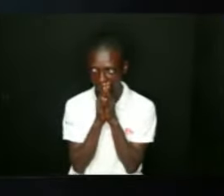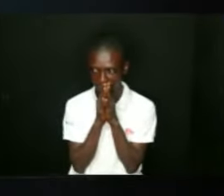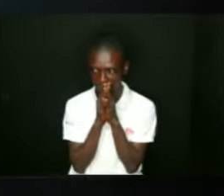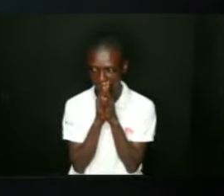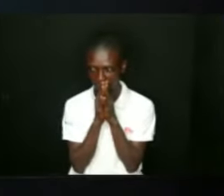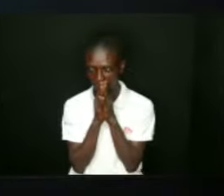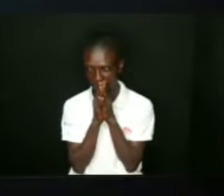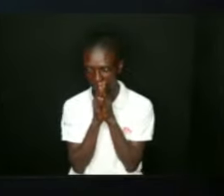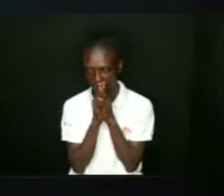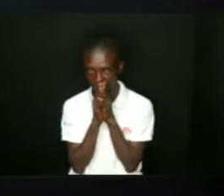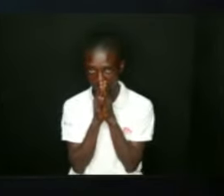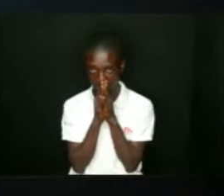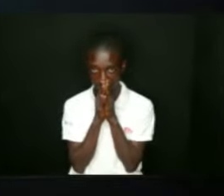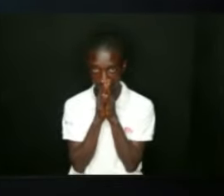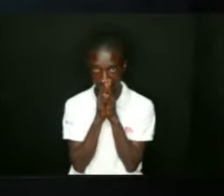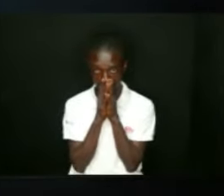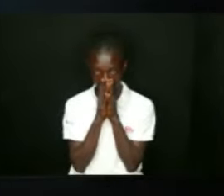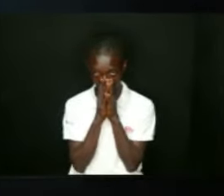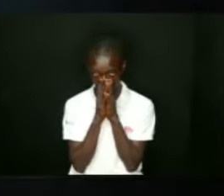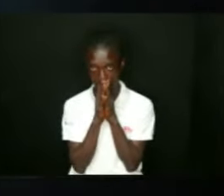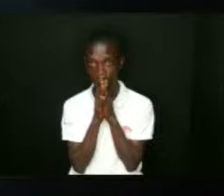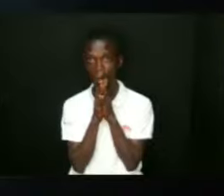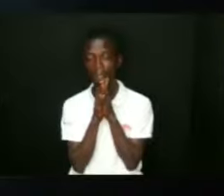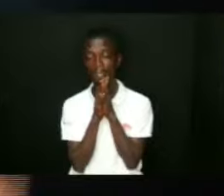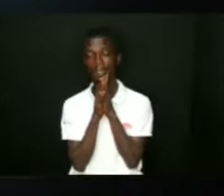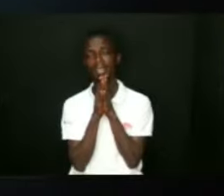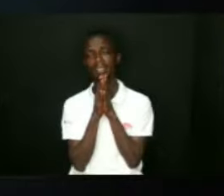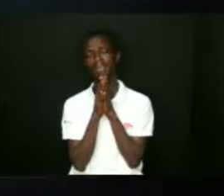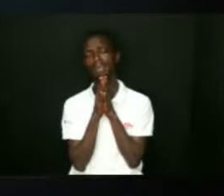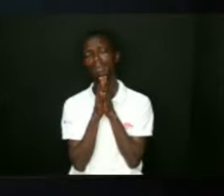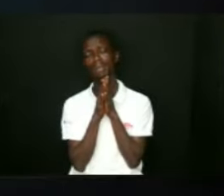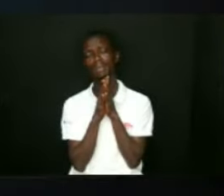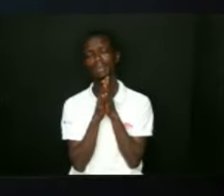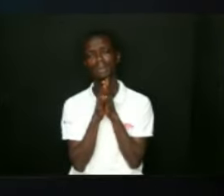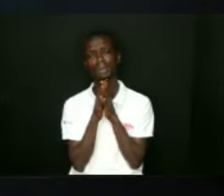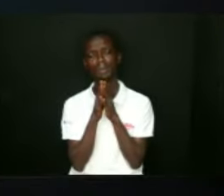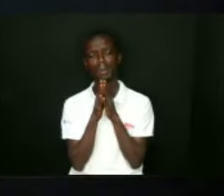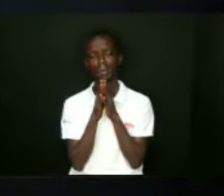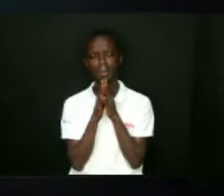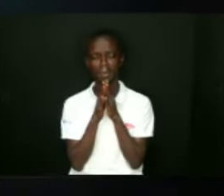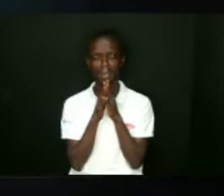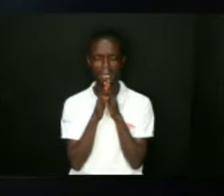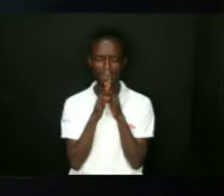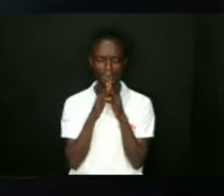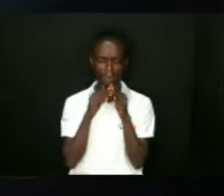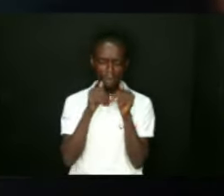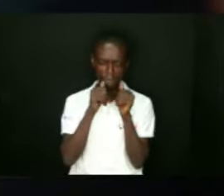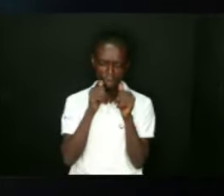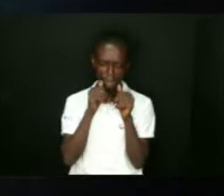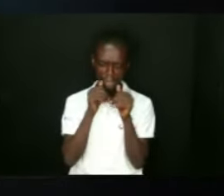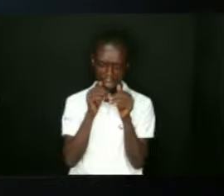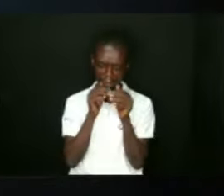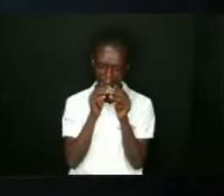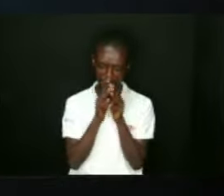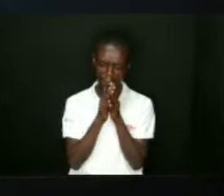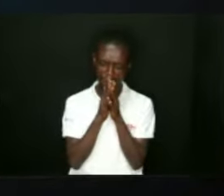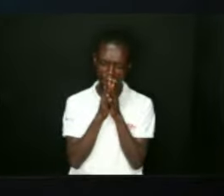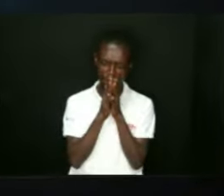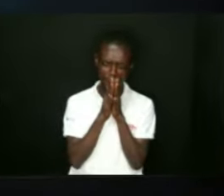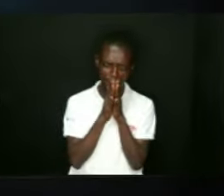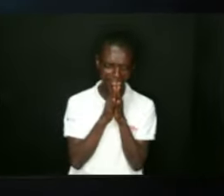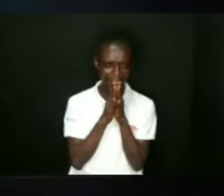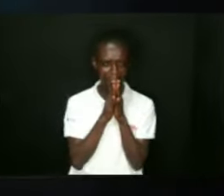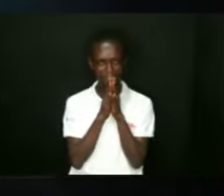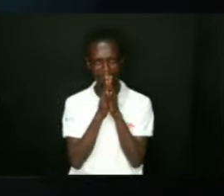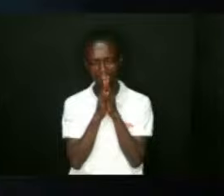are doing. Thank you, Lord, for the many things you are about to do. We bless your name for your church, the Church of Pentecost. We thank you for the